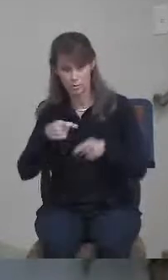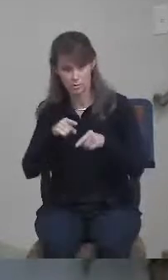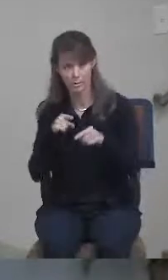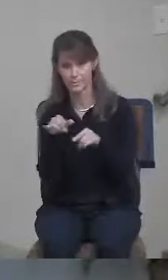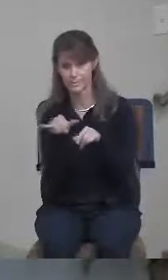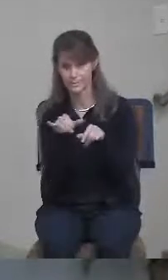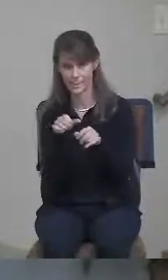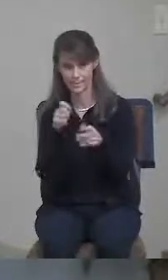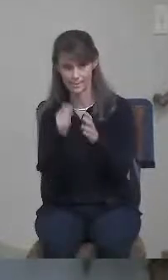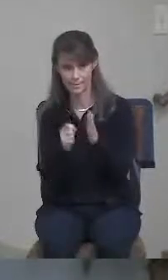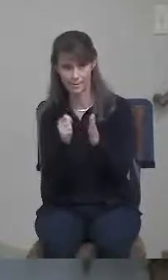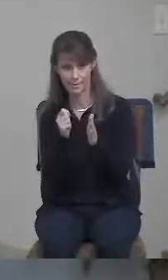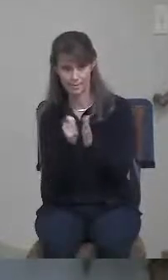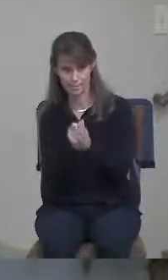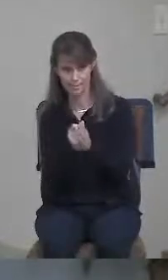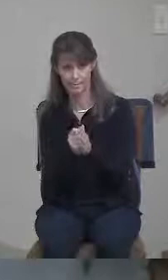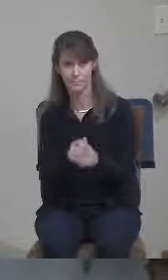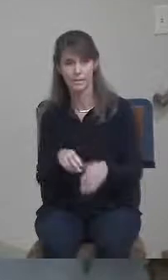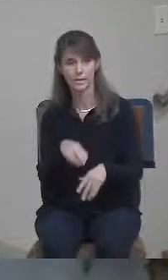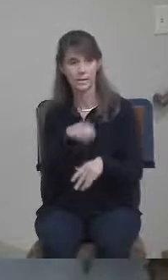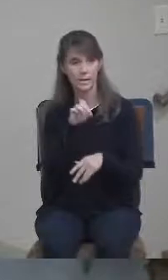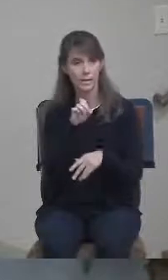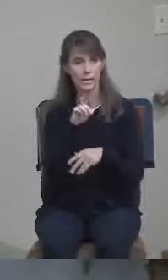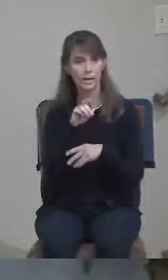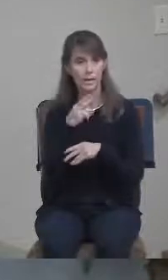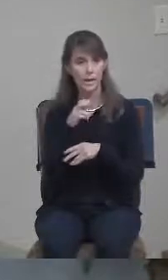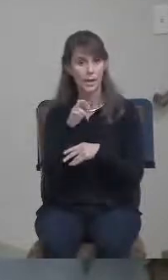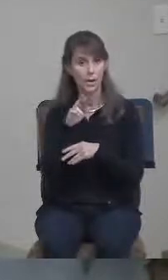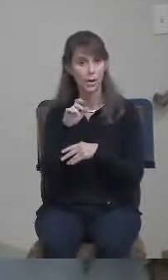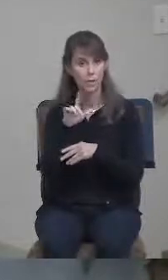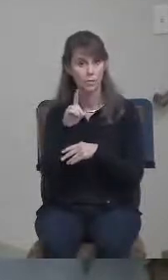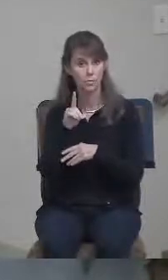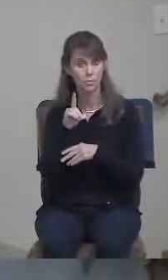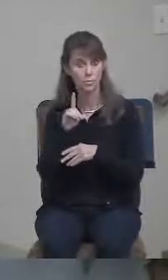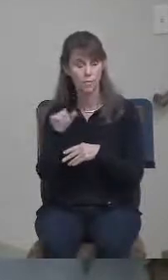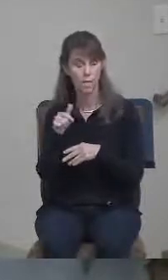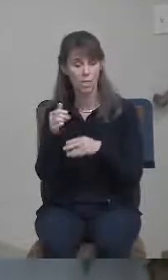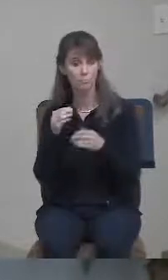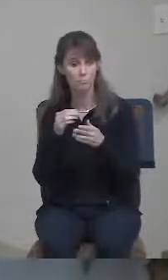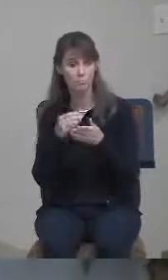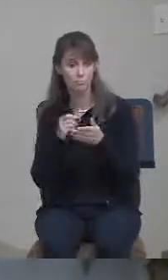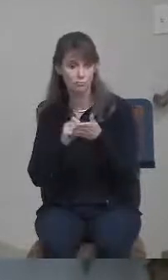book, Churches of Christ in the 20th Century, both good studies. So